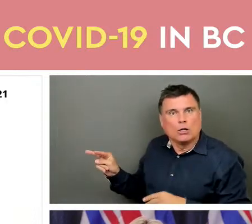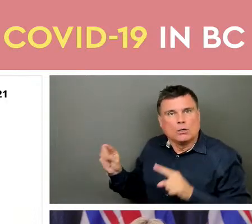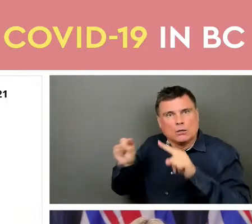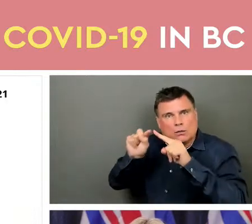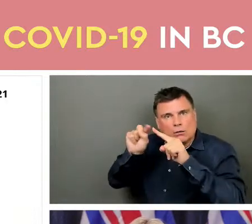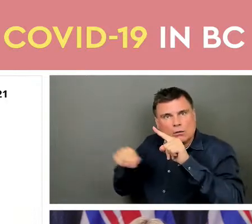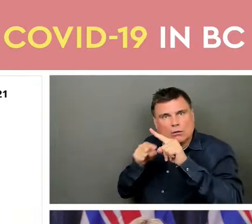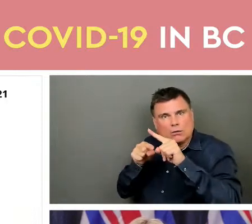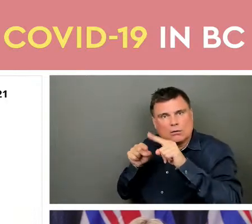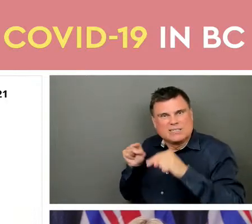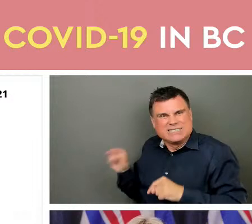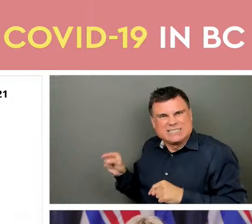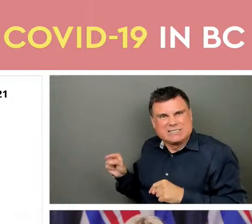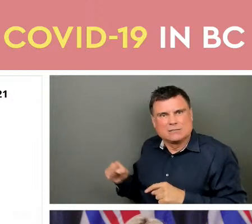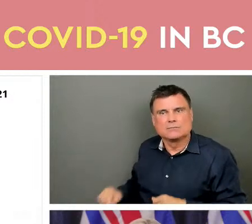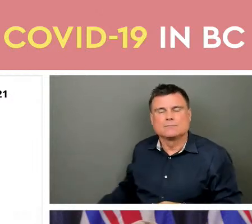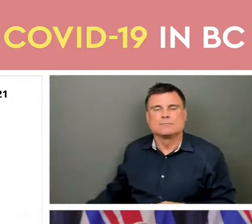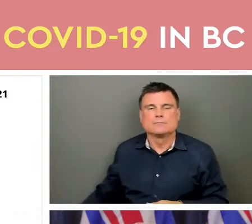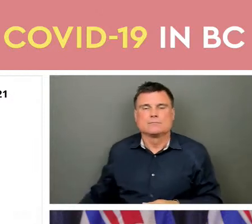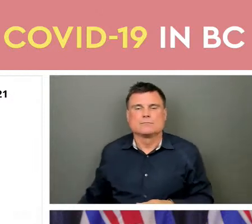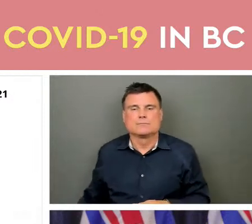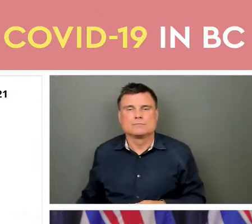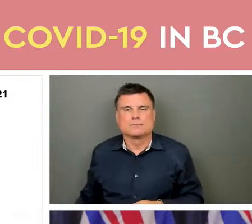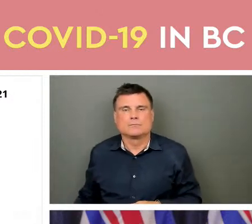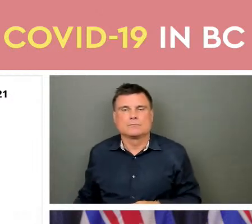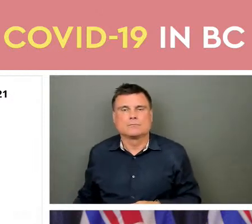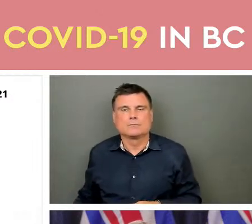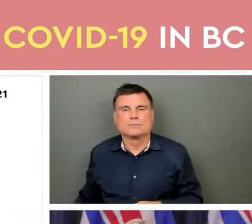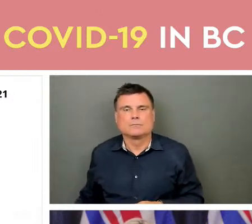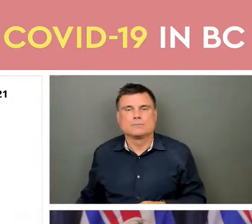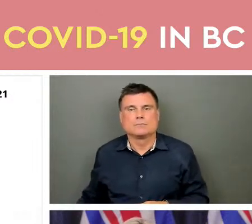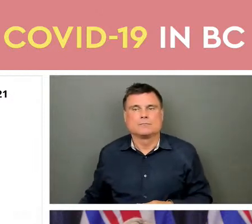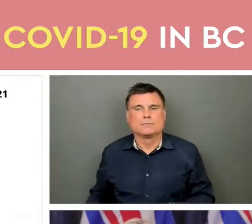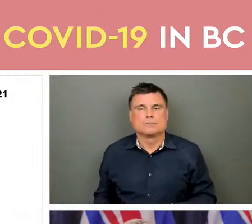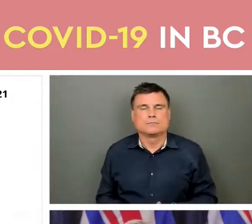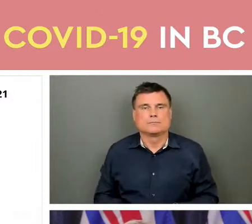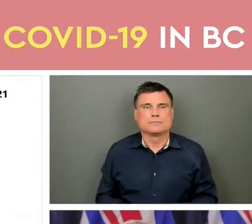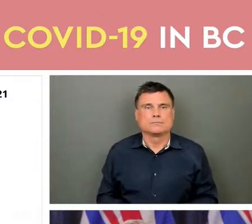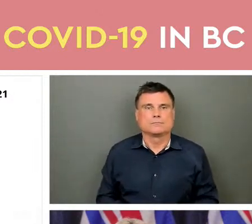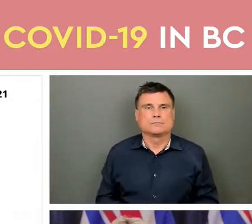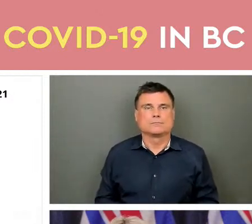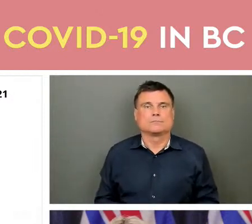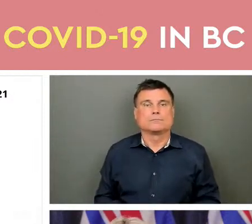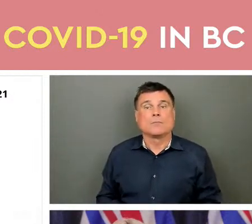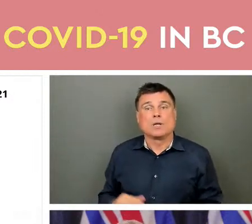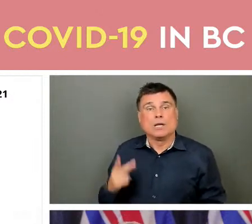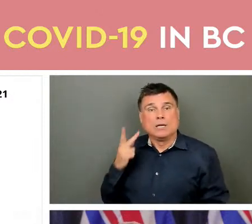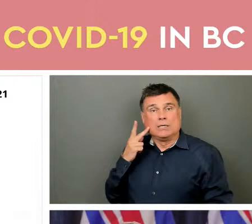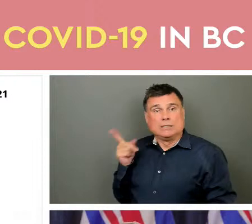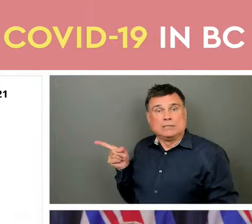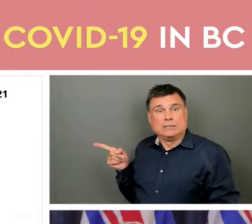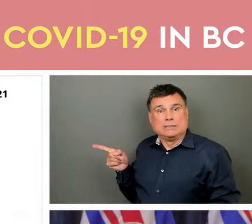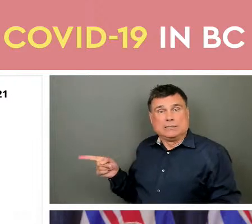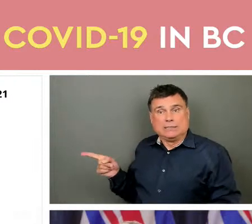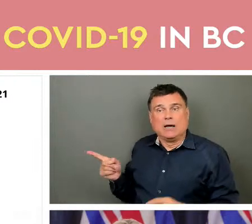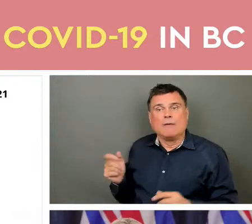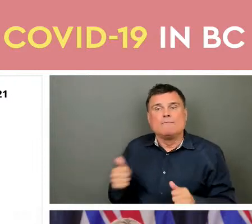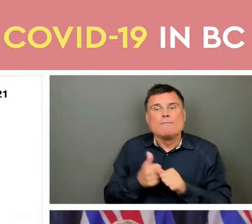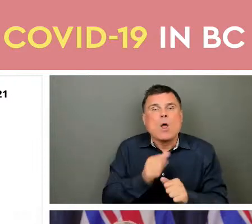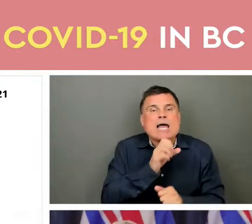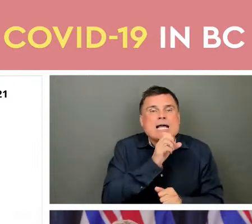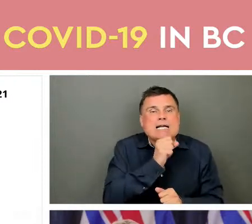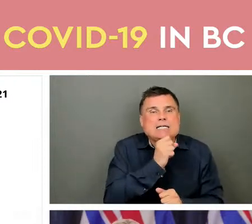And if we break this down by age, and so along the bottom we have the age categories, and the top row, what we're looking at